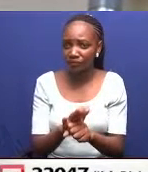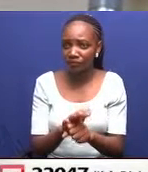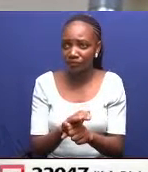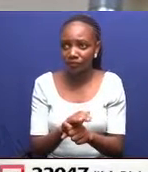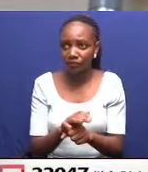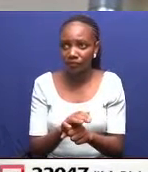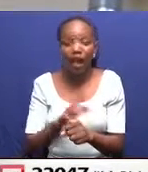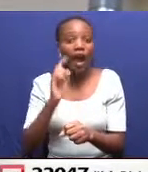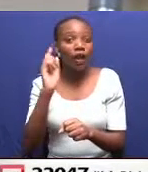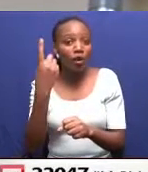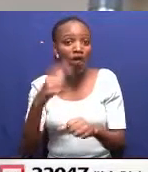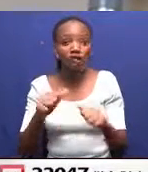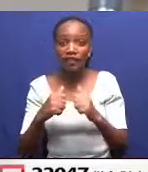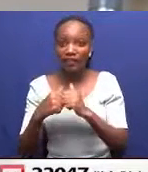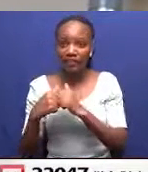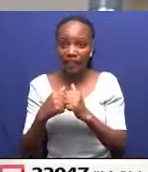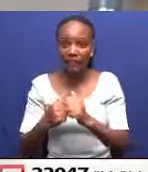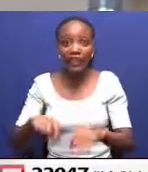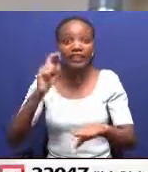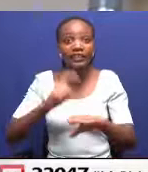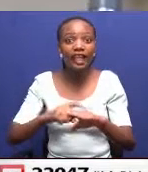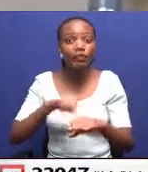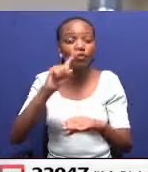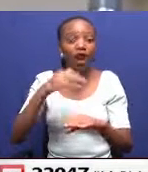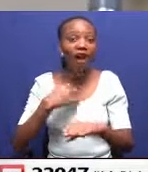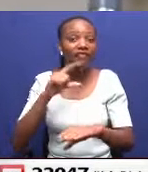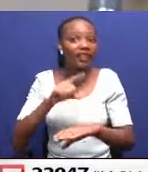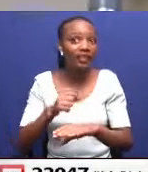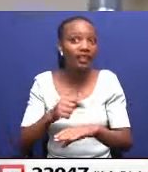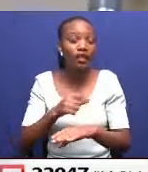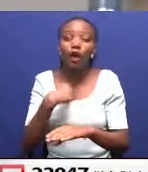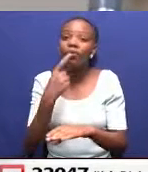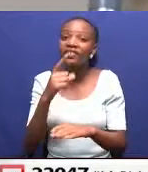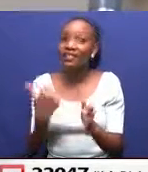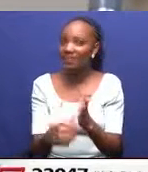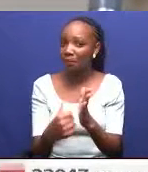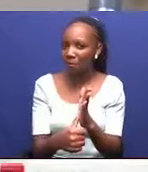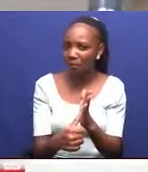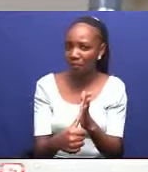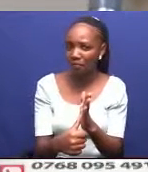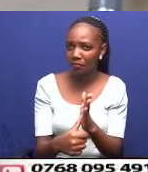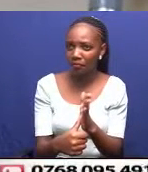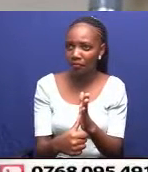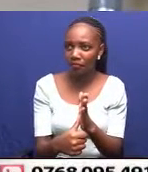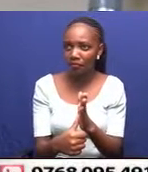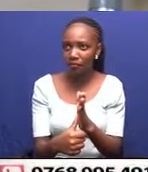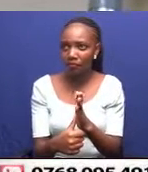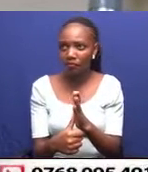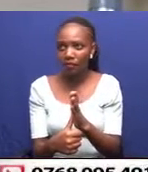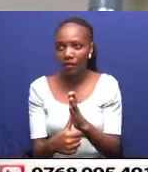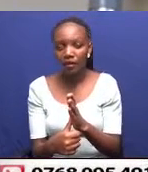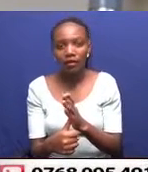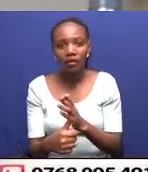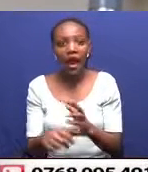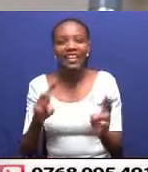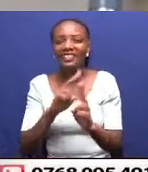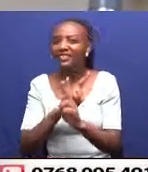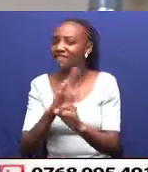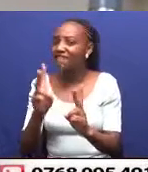one of the challenges is when you get an attack, we call it a crisis. And the crisis is a very